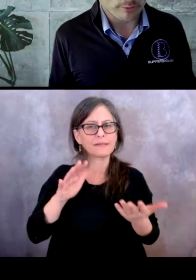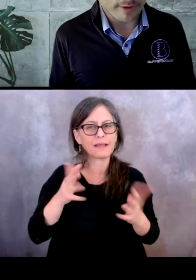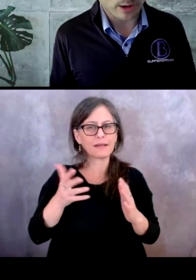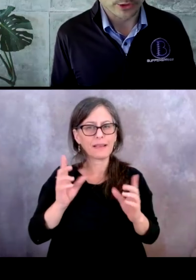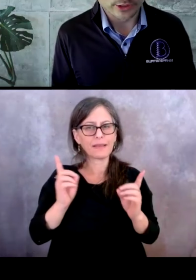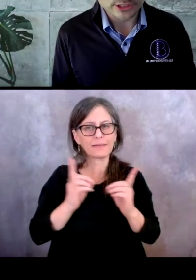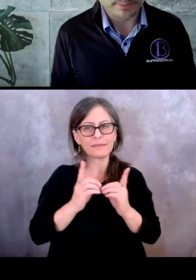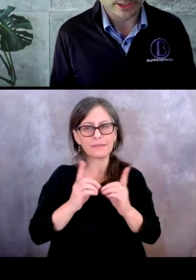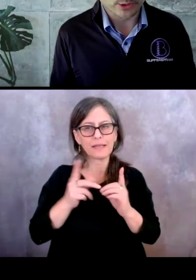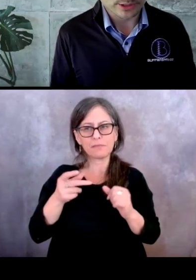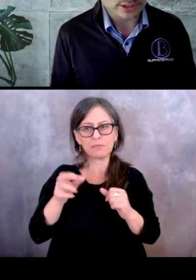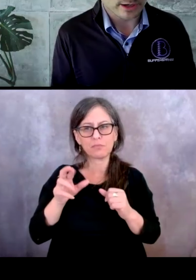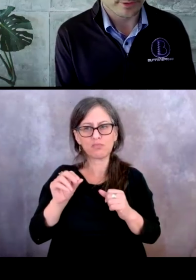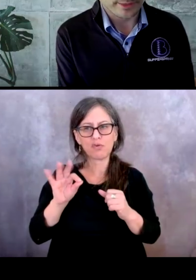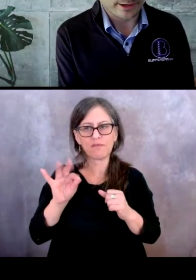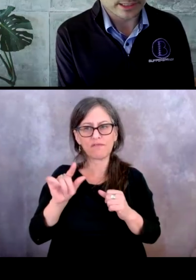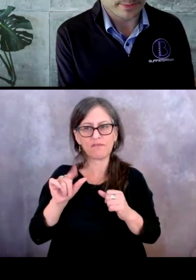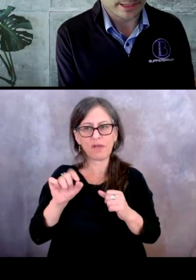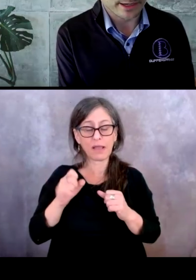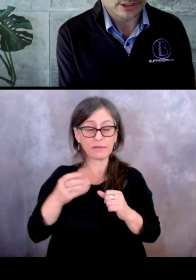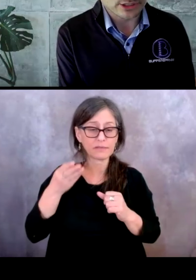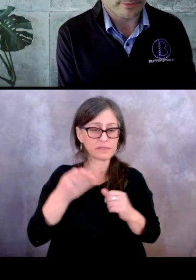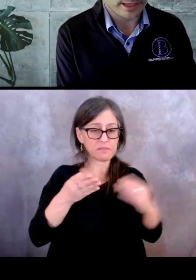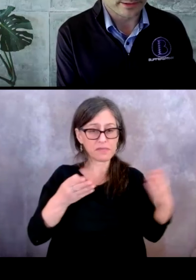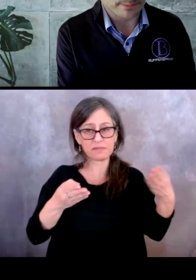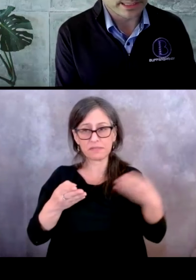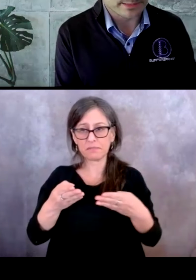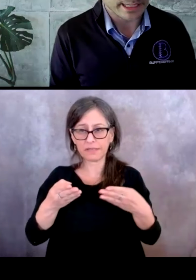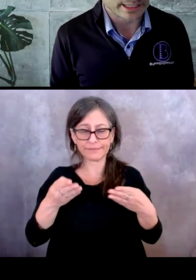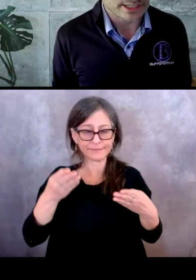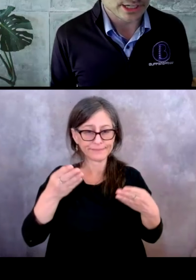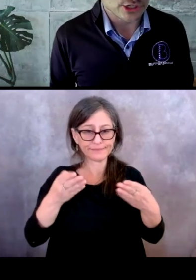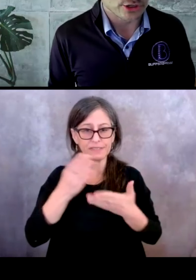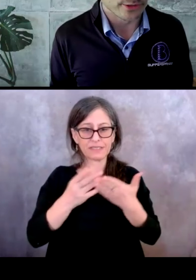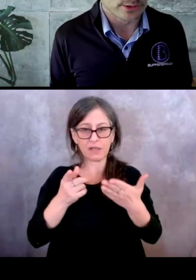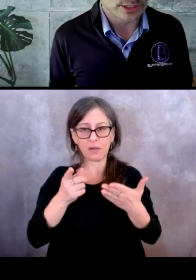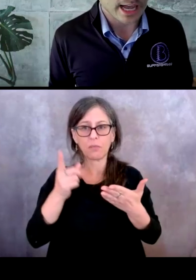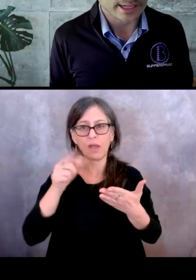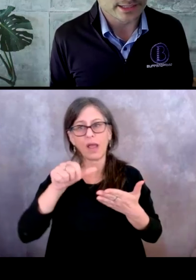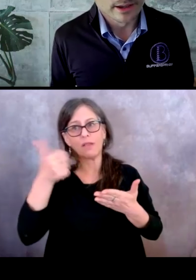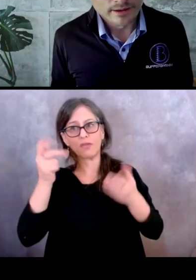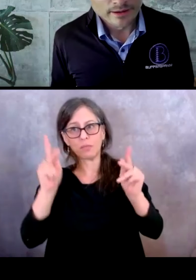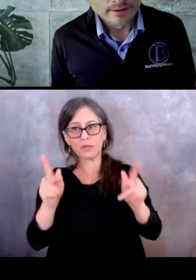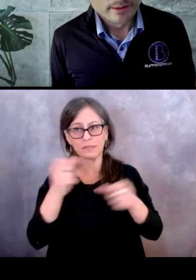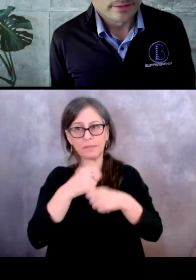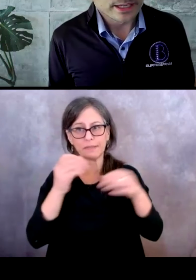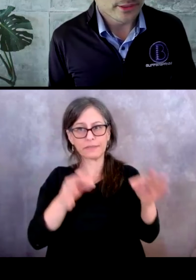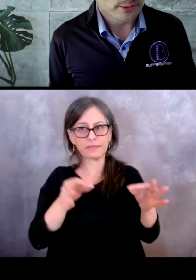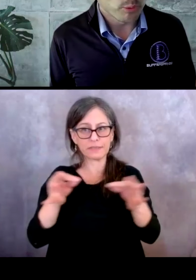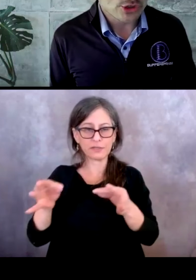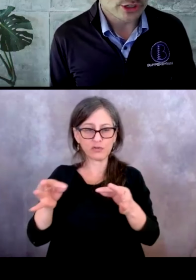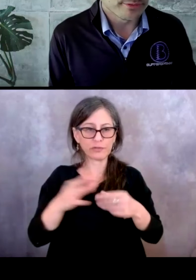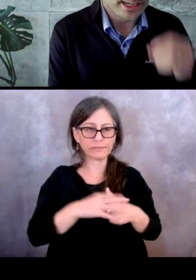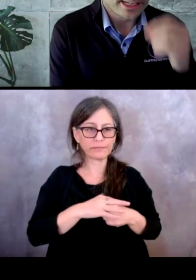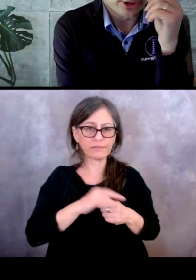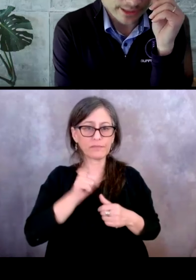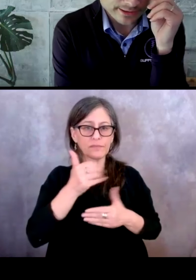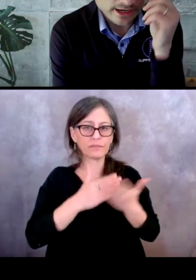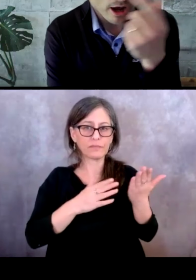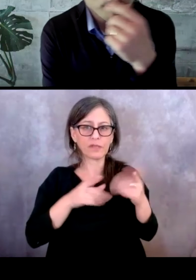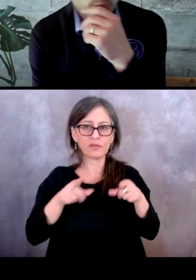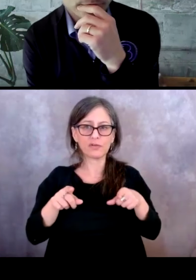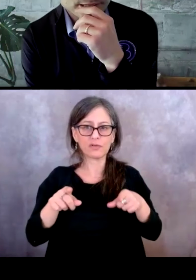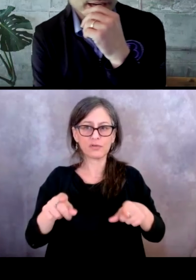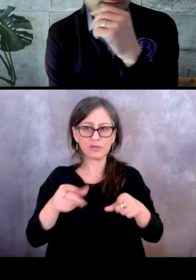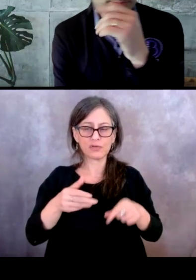dating profile where you're submitting your stuff and they're submitting their stuff and somebody's making a decision on those sides. The other portion of it is during